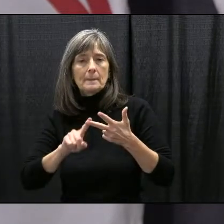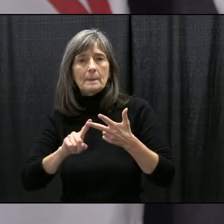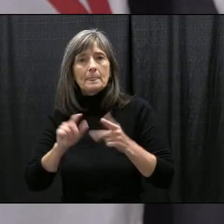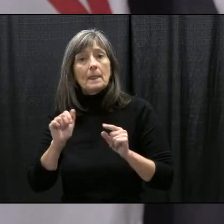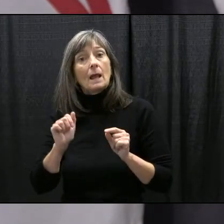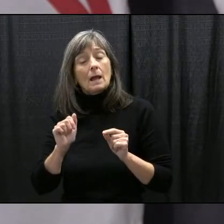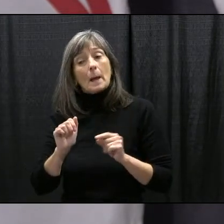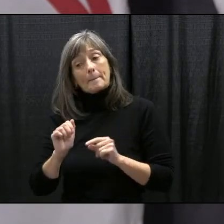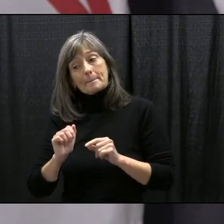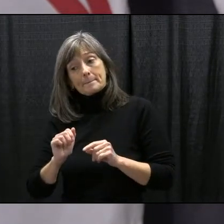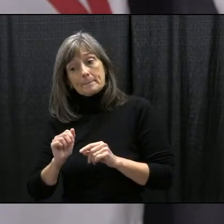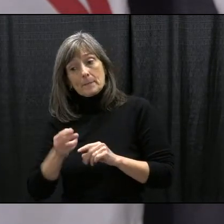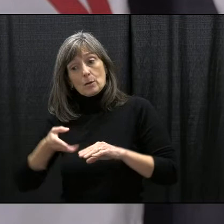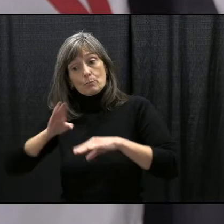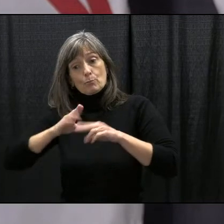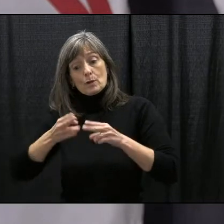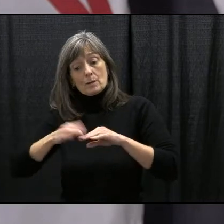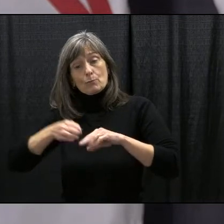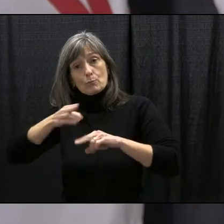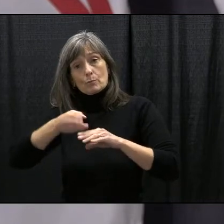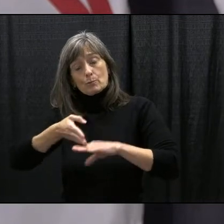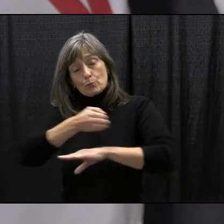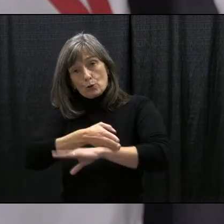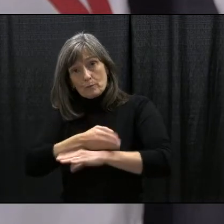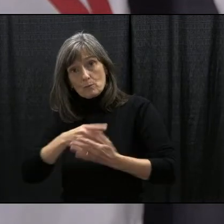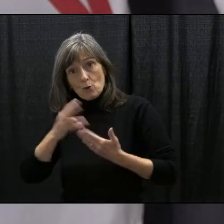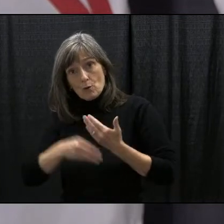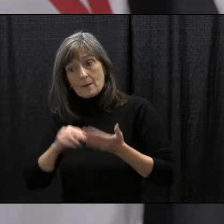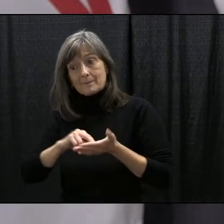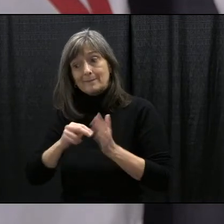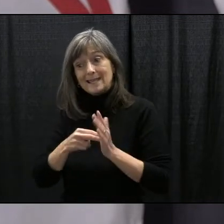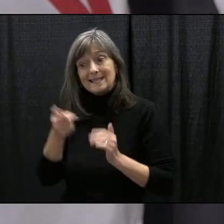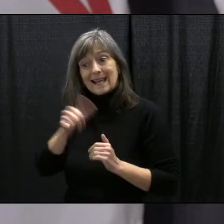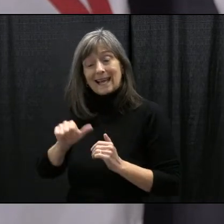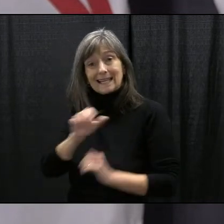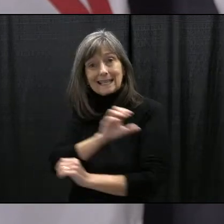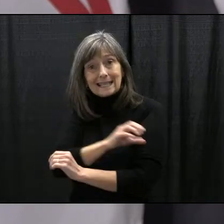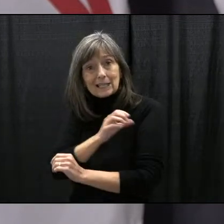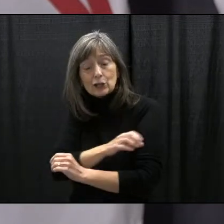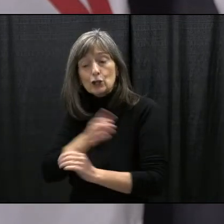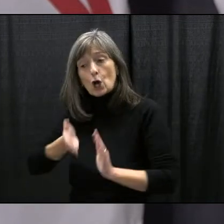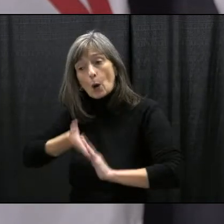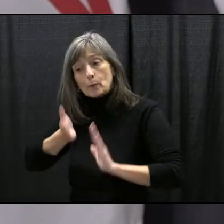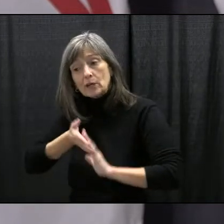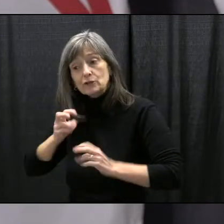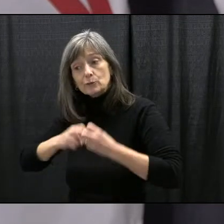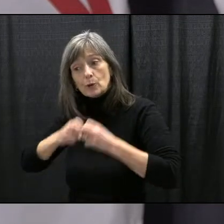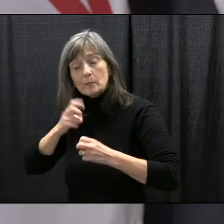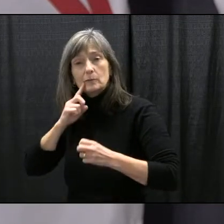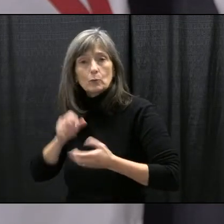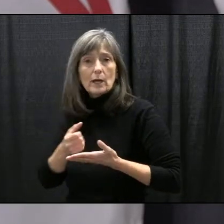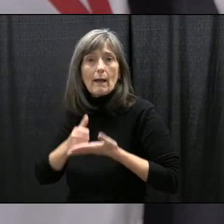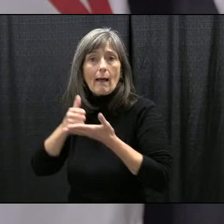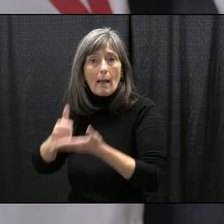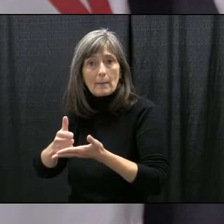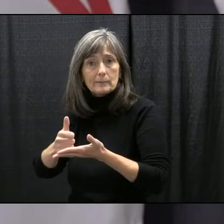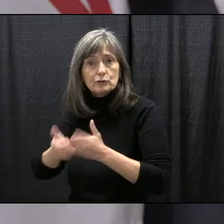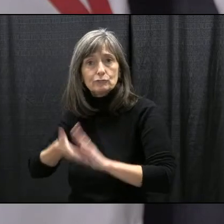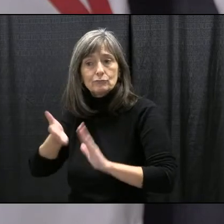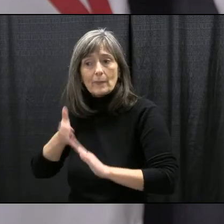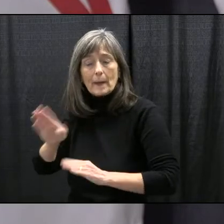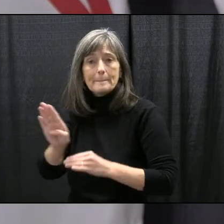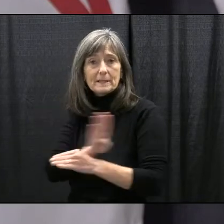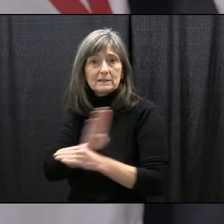provides education and support to physicians to help them with clinical and operational issues. This